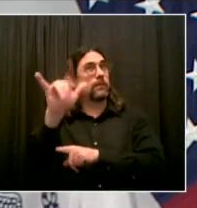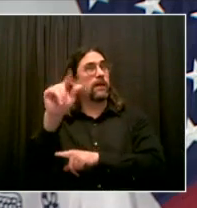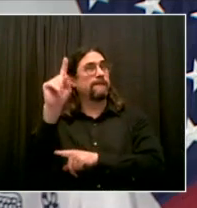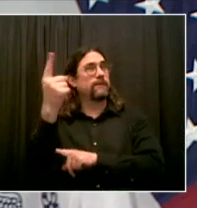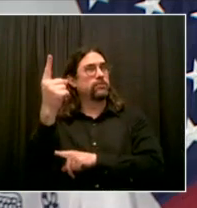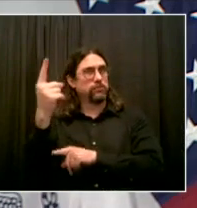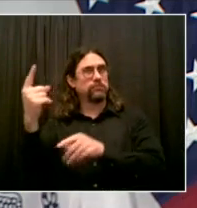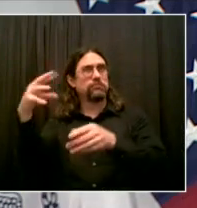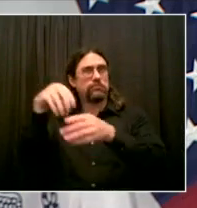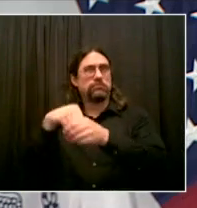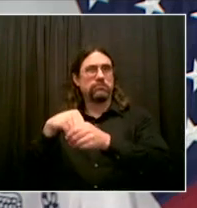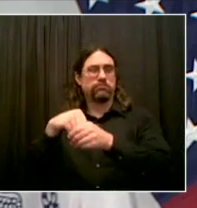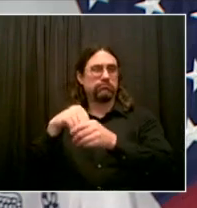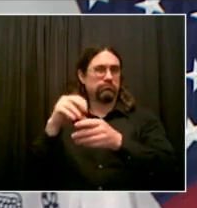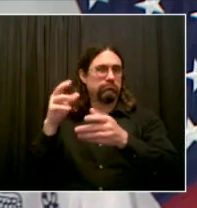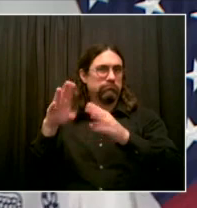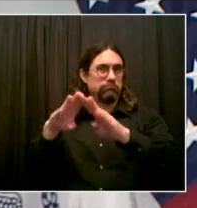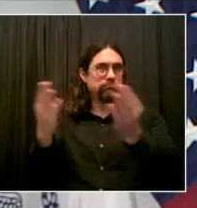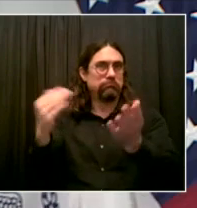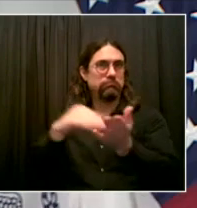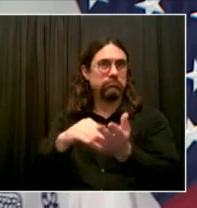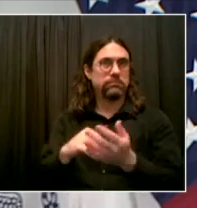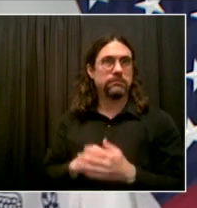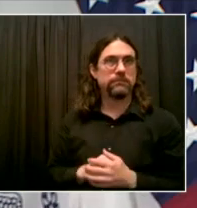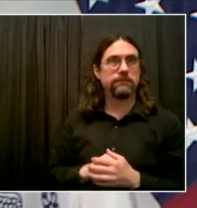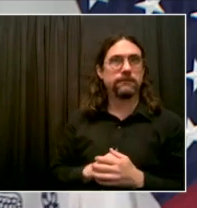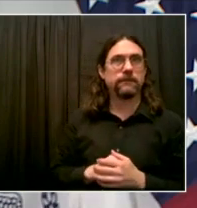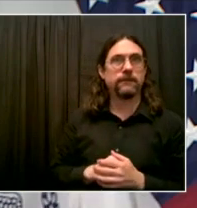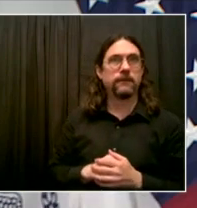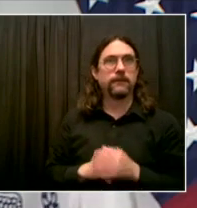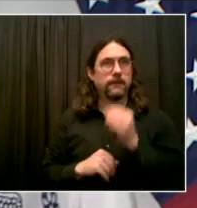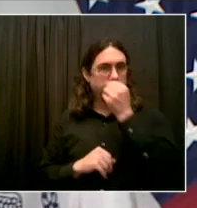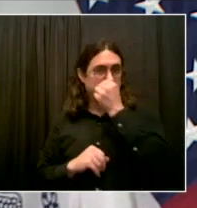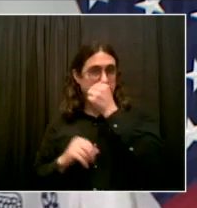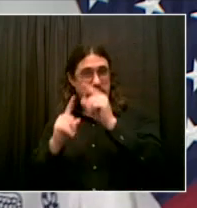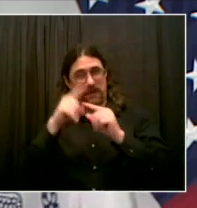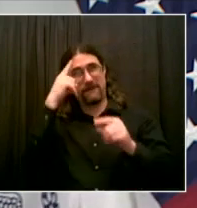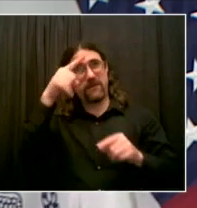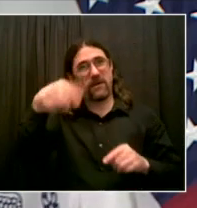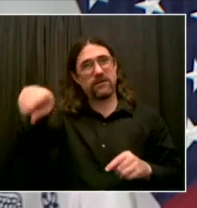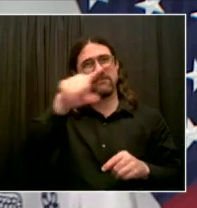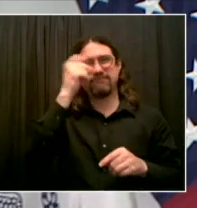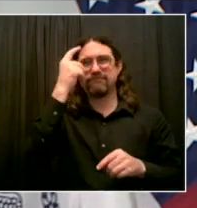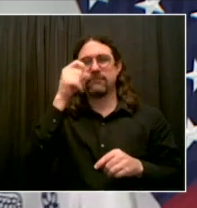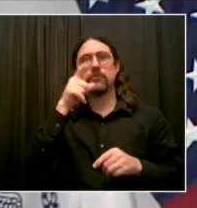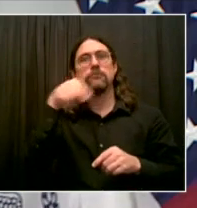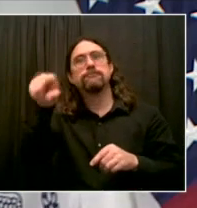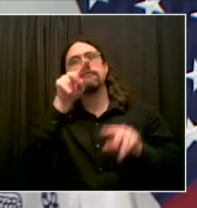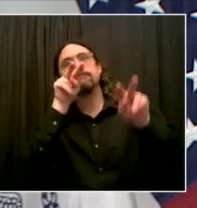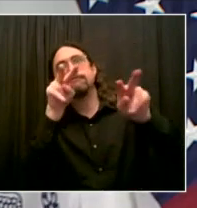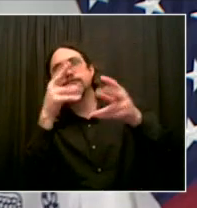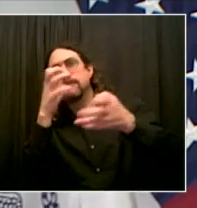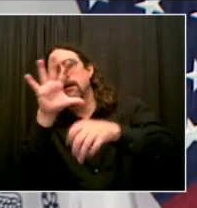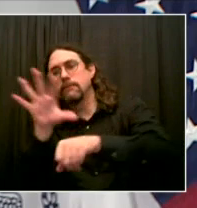that in the course of today. Last question for today goes to Steve Burns from WCBS 880.